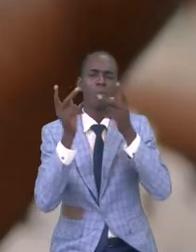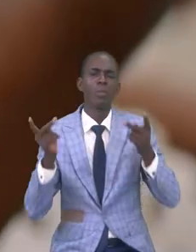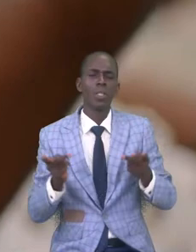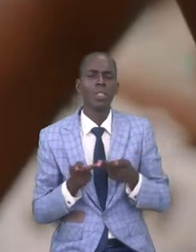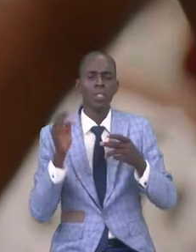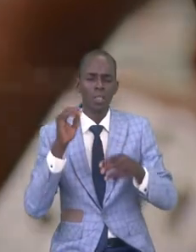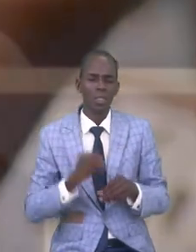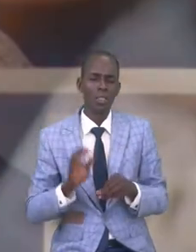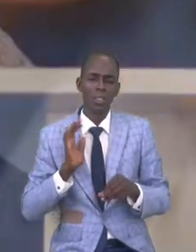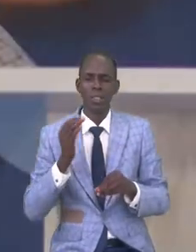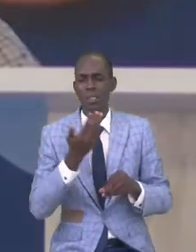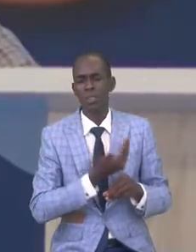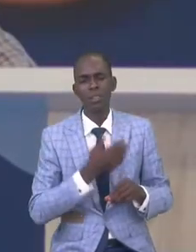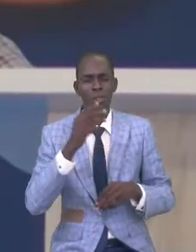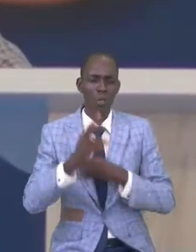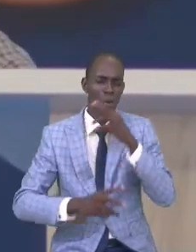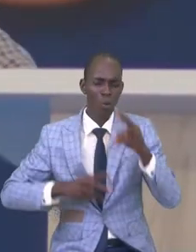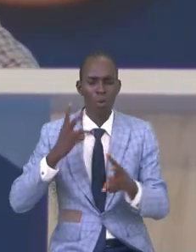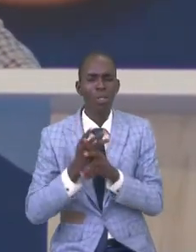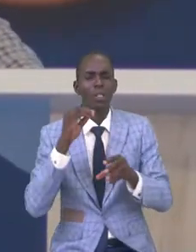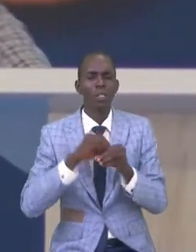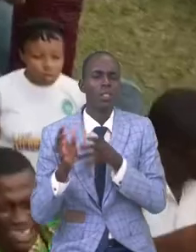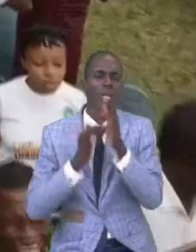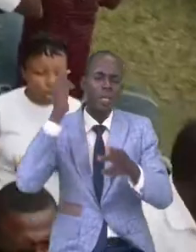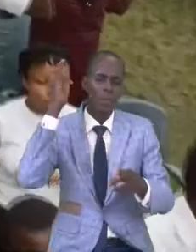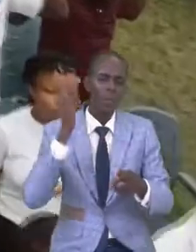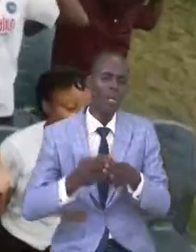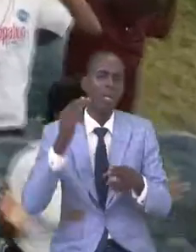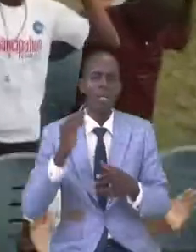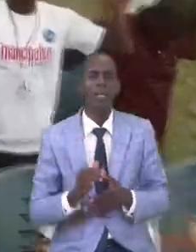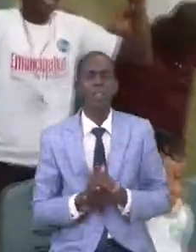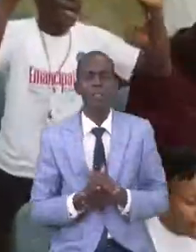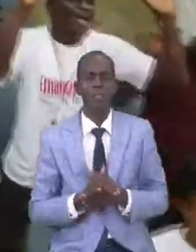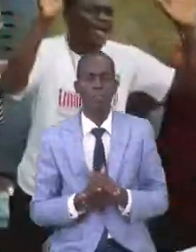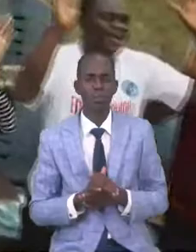in our world, in Jesus' name.